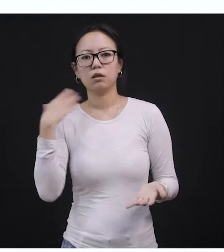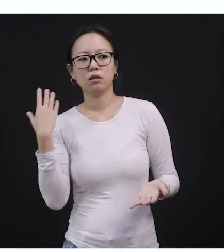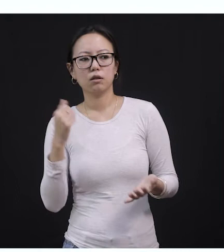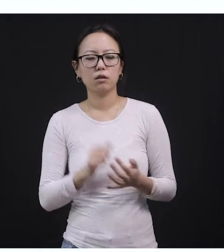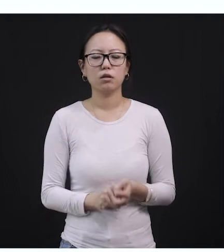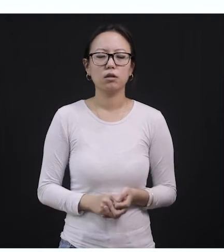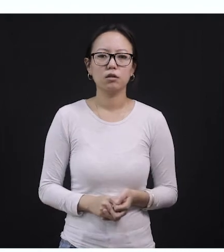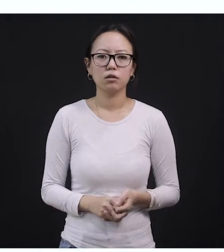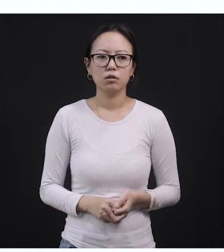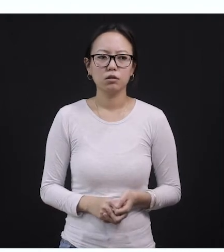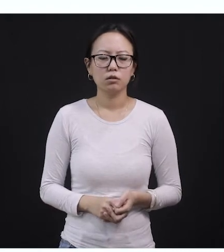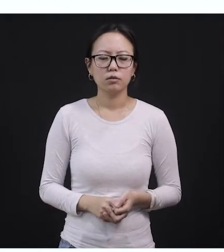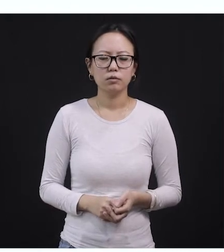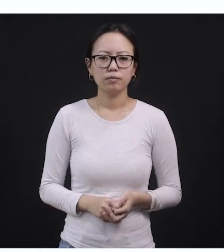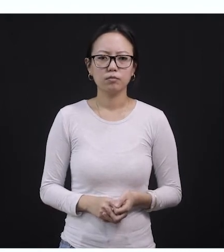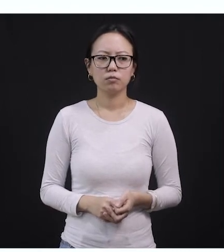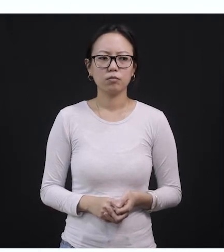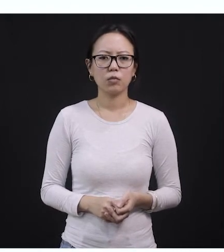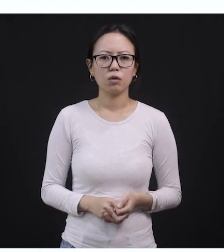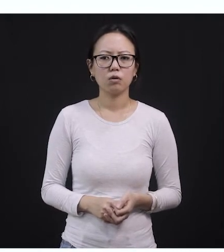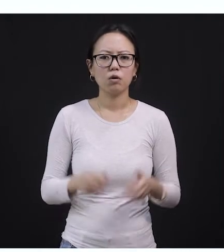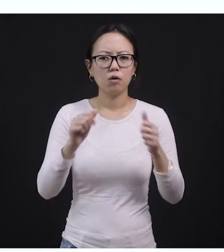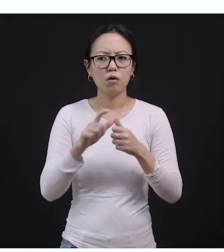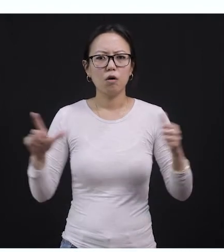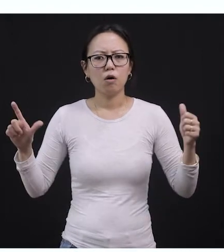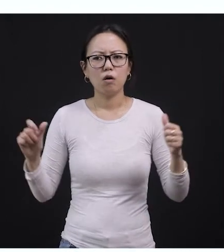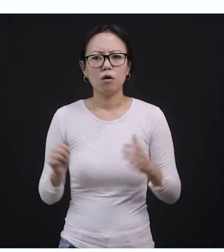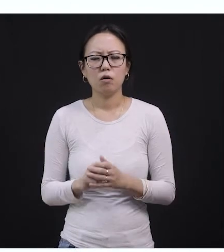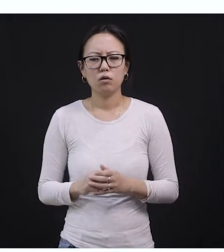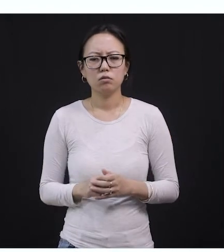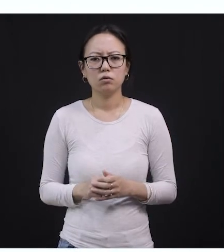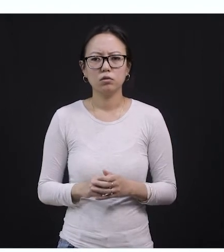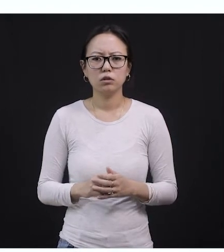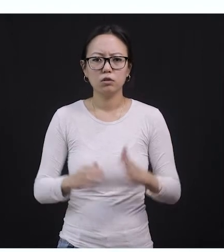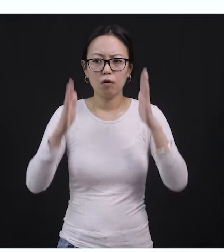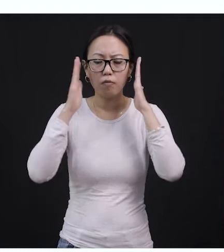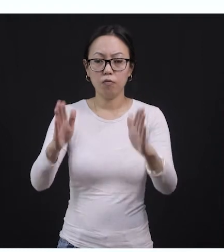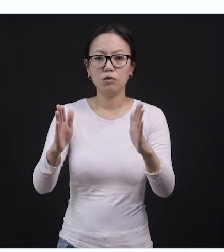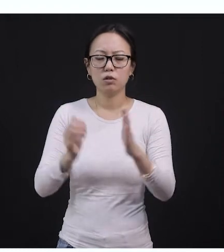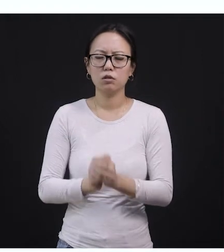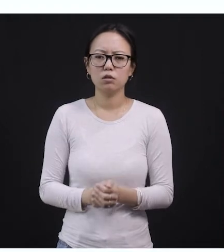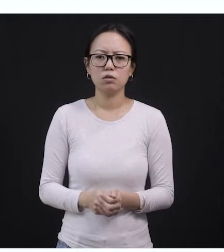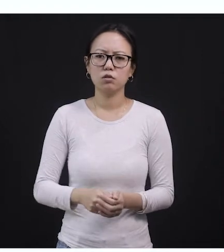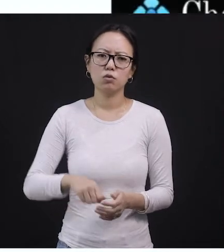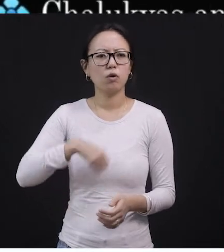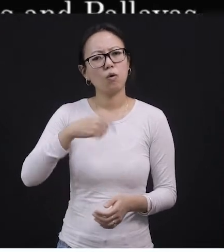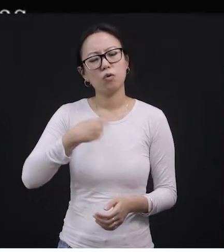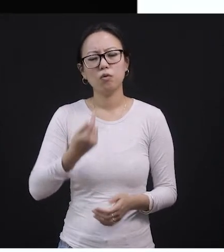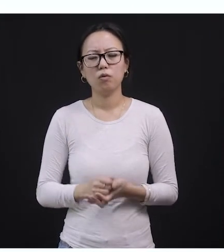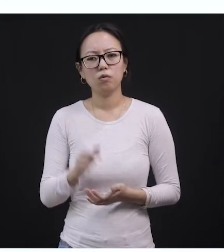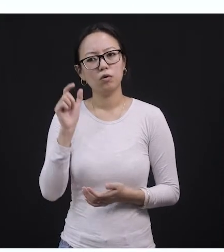used to focus on their work, and they don't create any disturbances in the kingdom, okay.